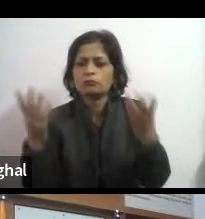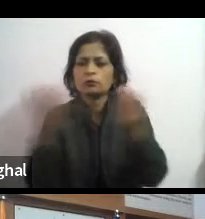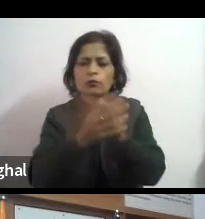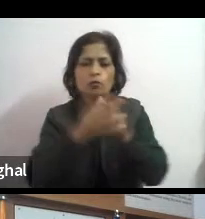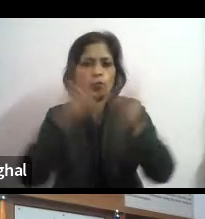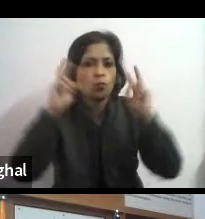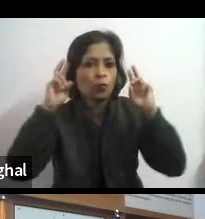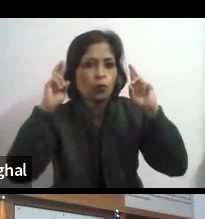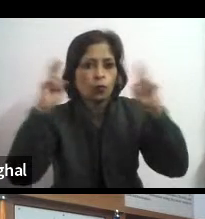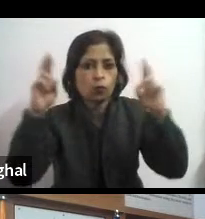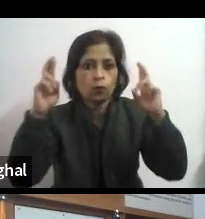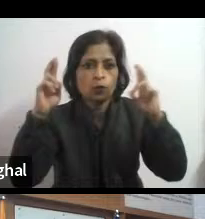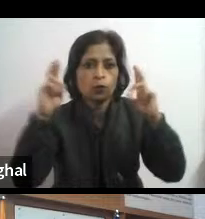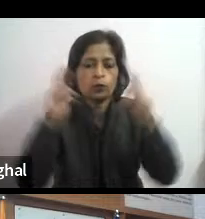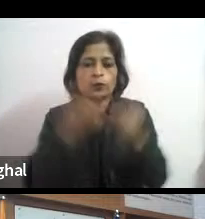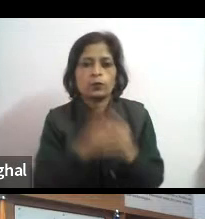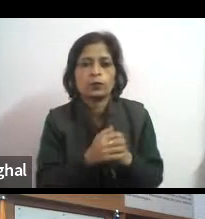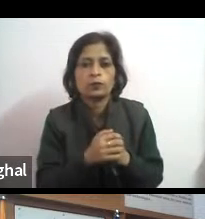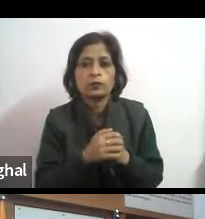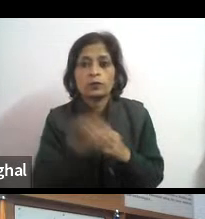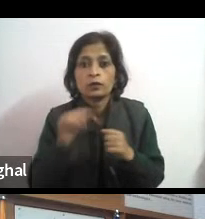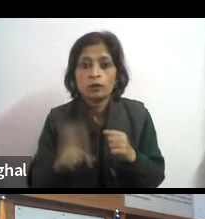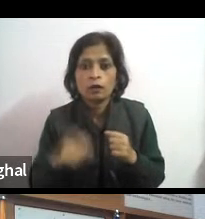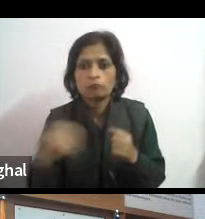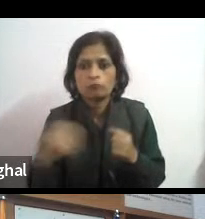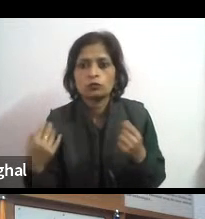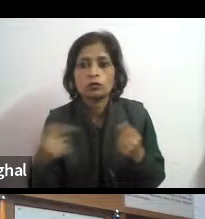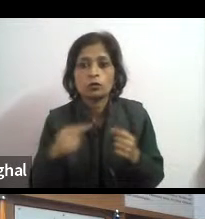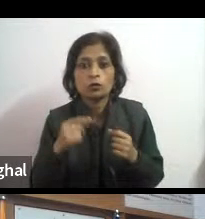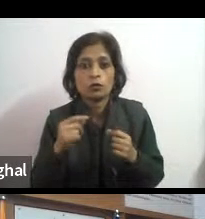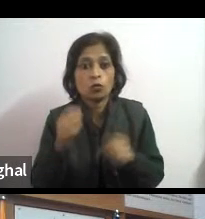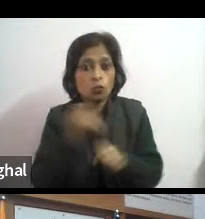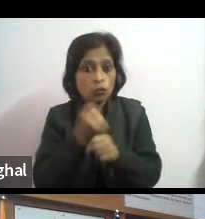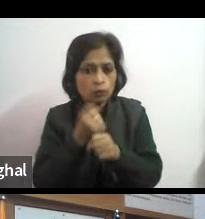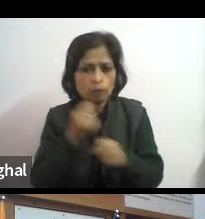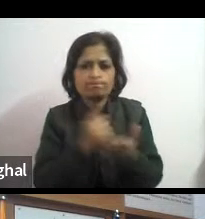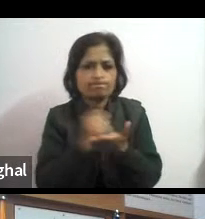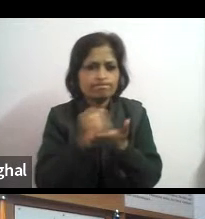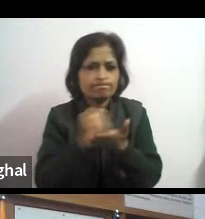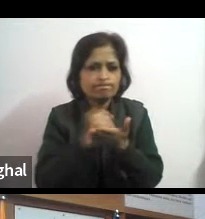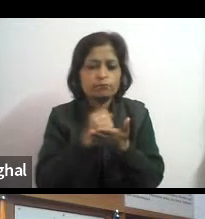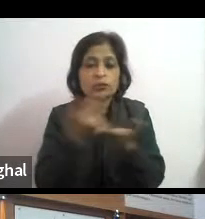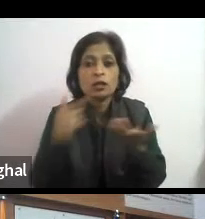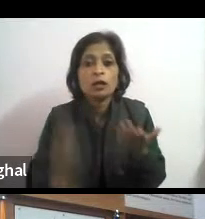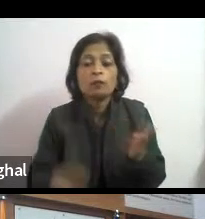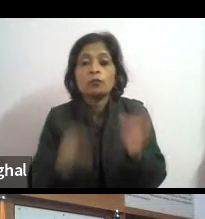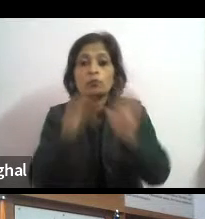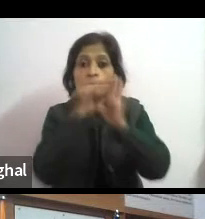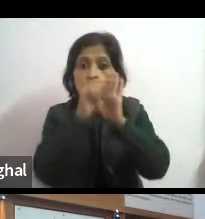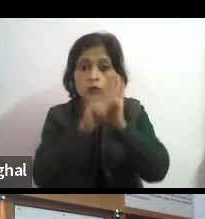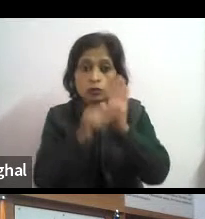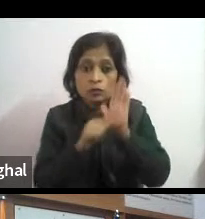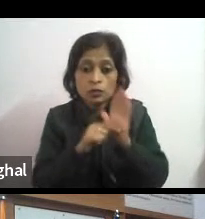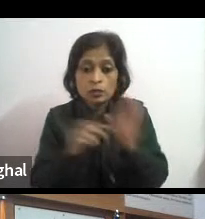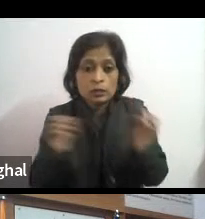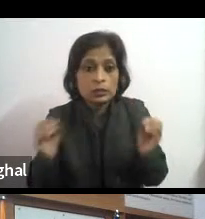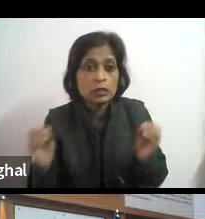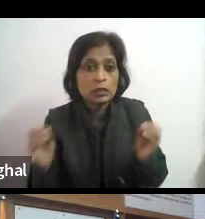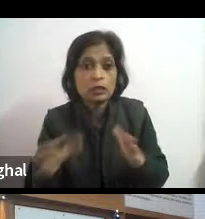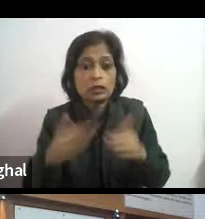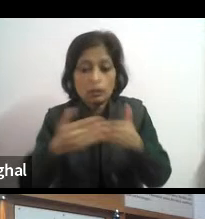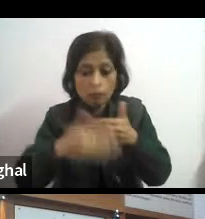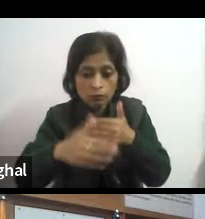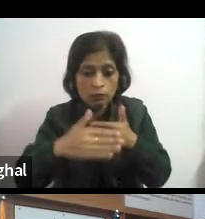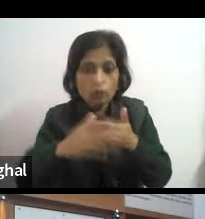us that they are trying to understand, and I mean, they are trying to implement the policy wherein there will